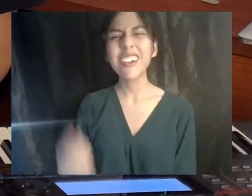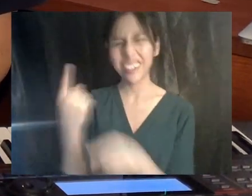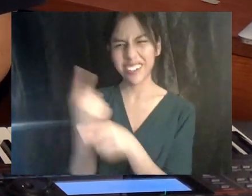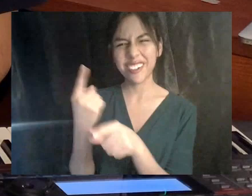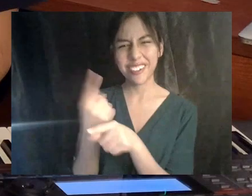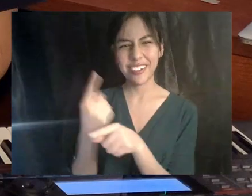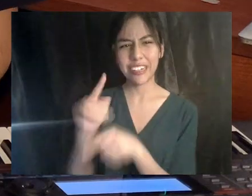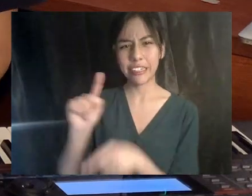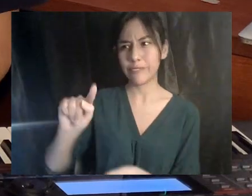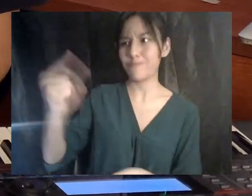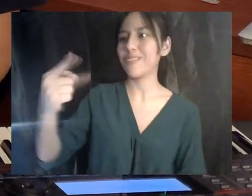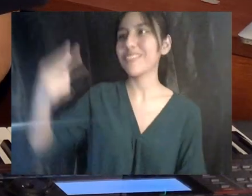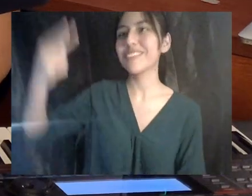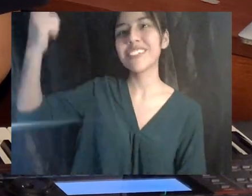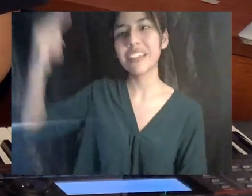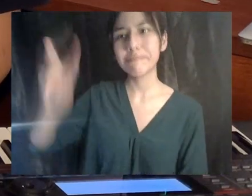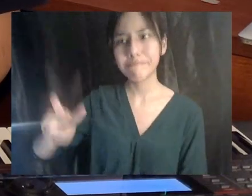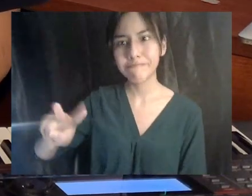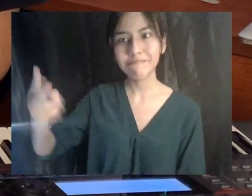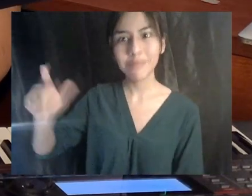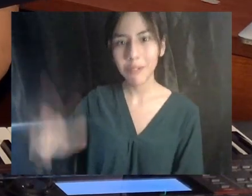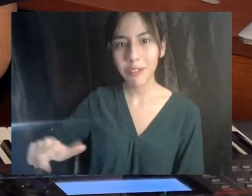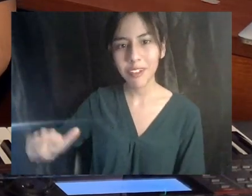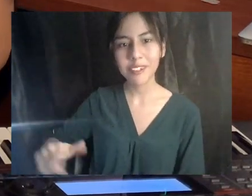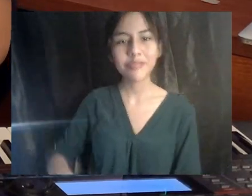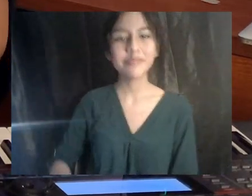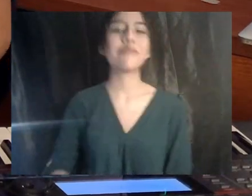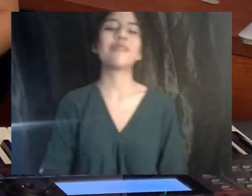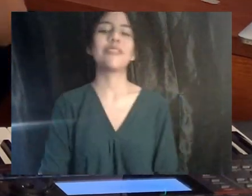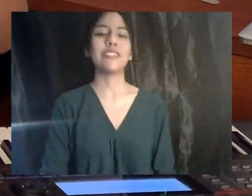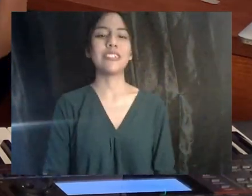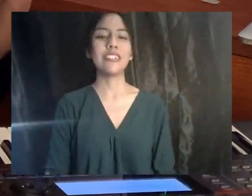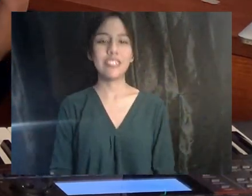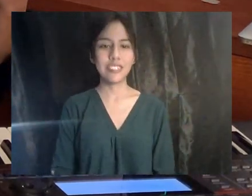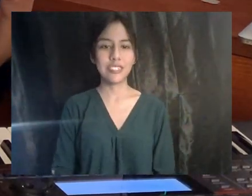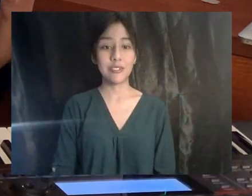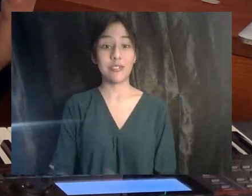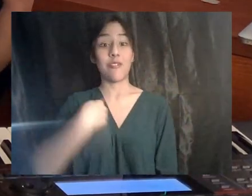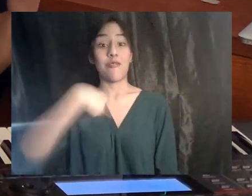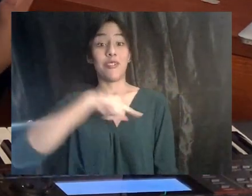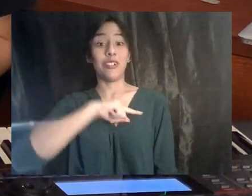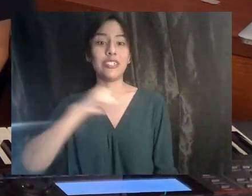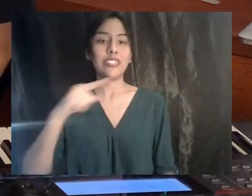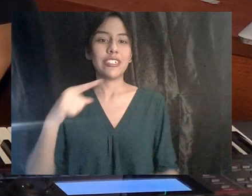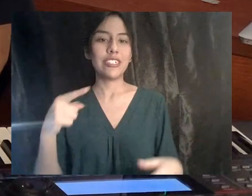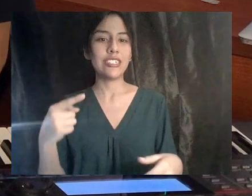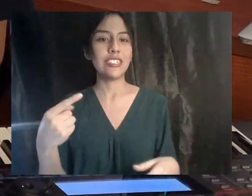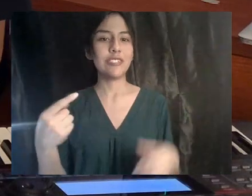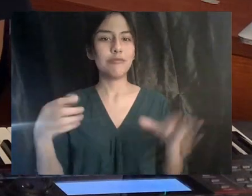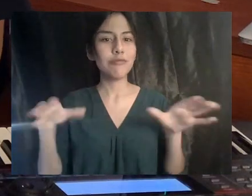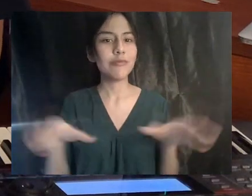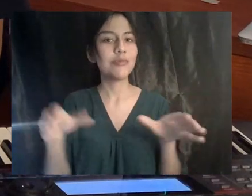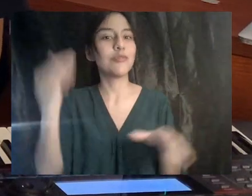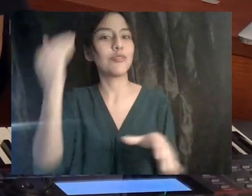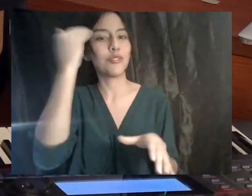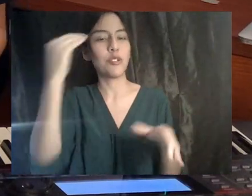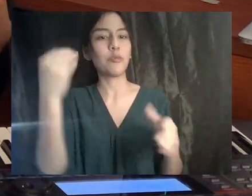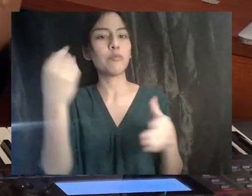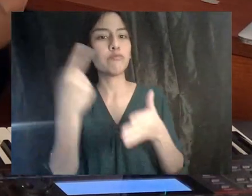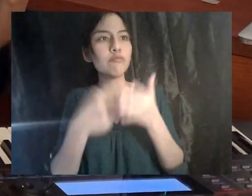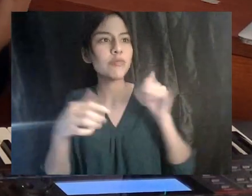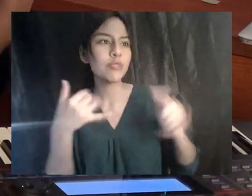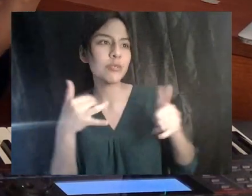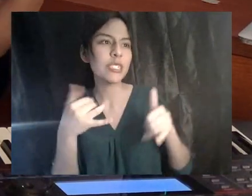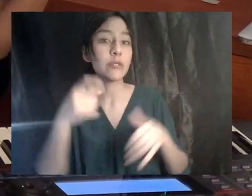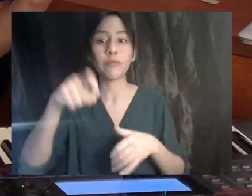You're right. One of those notes was totally higher than the other. So, in order for us to be able to know what notes we're playing, we